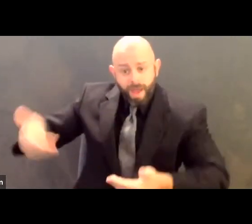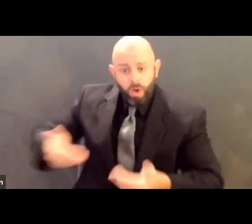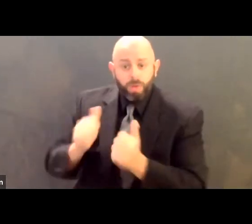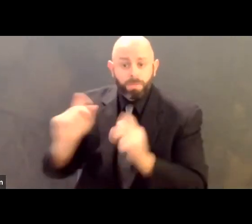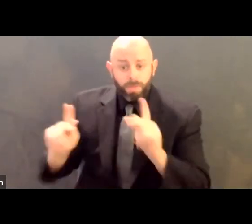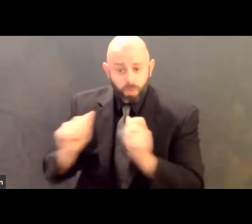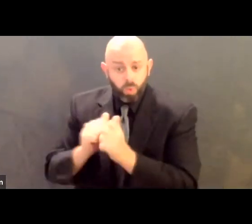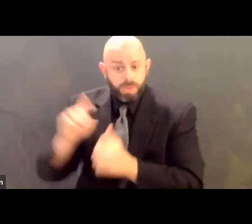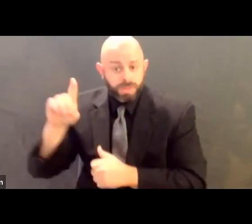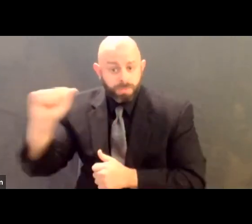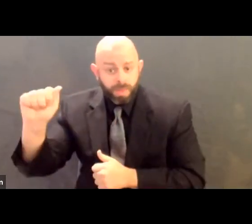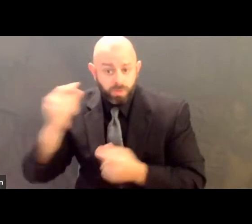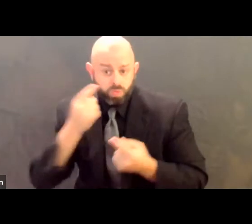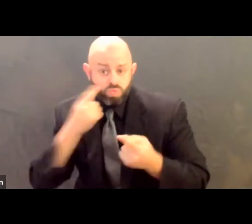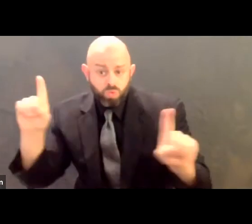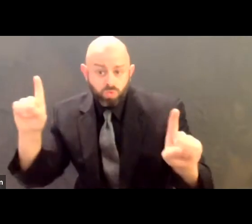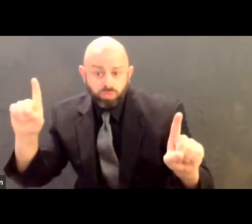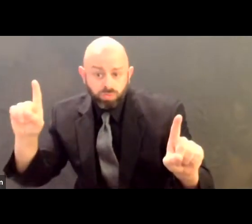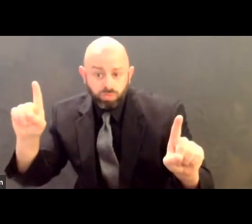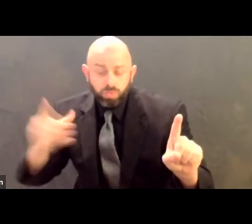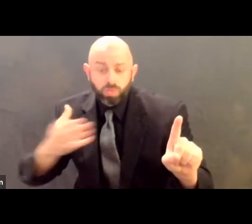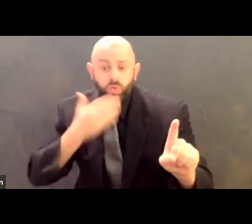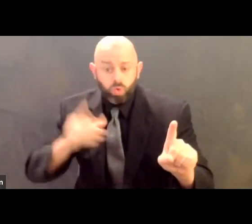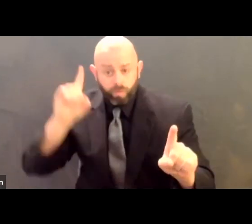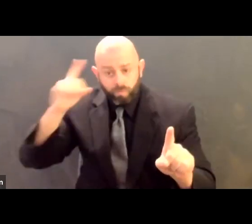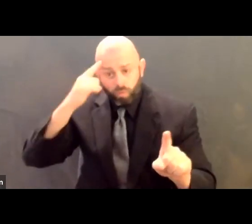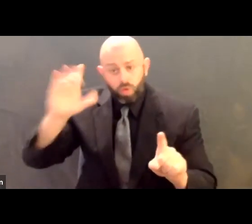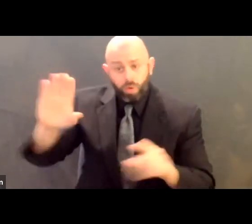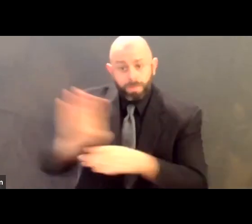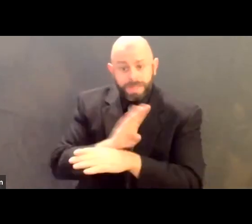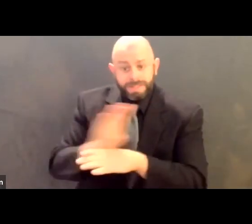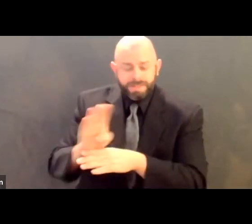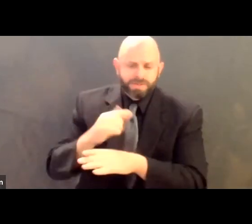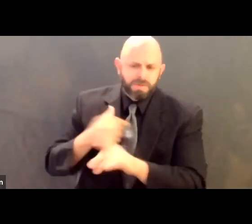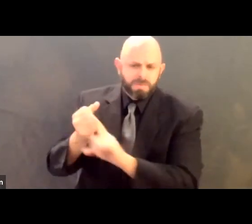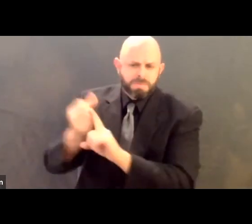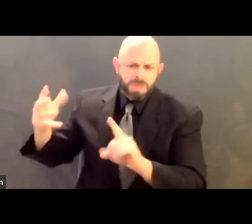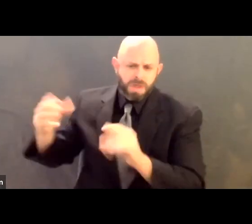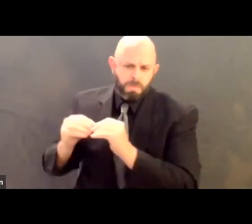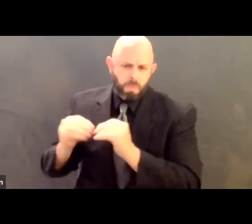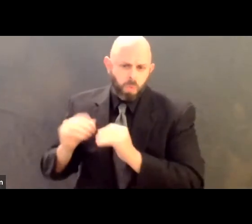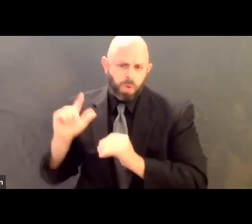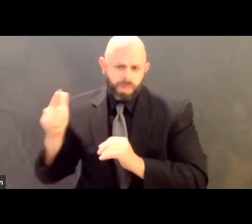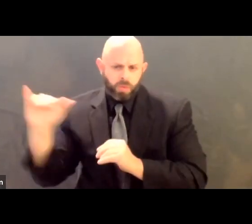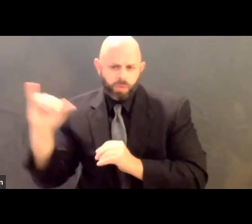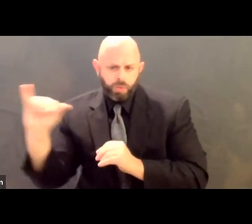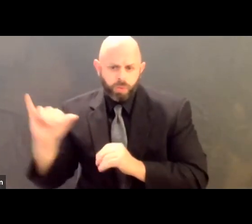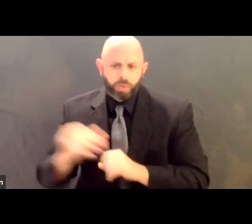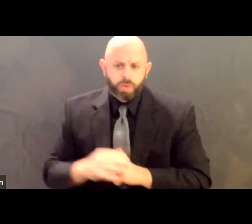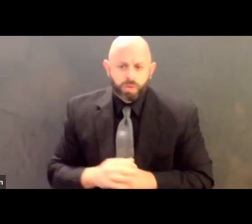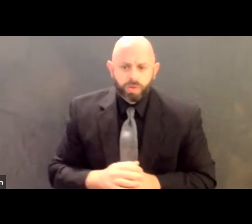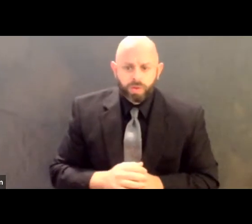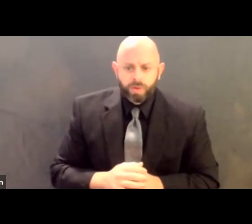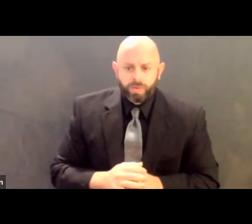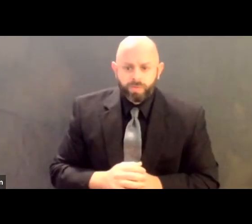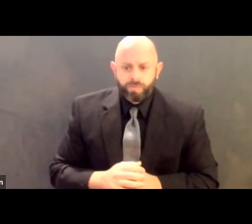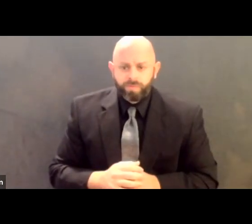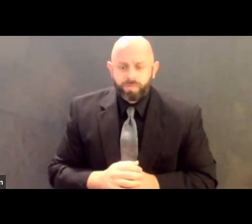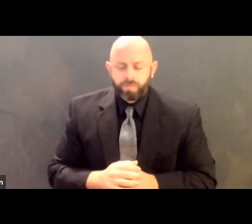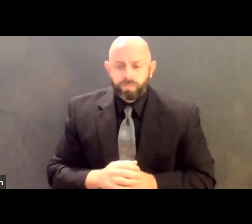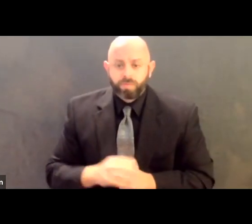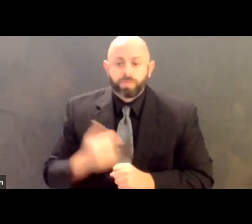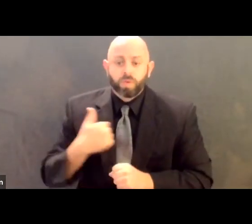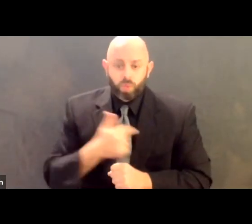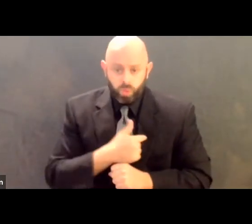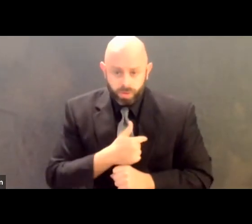disabilities is good for their bottom line. And I'll have more to say about that too later. So we've had four. We